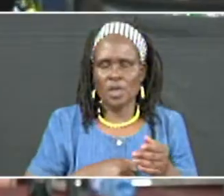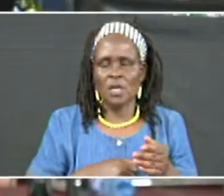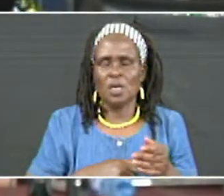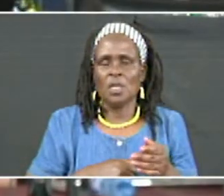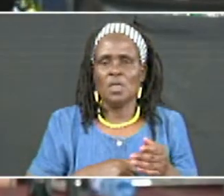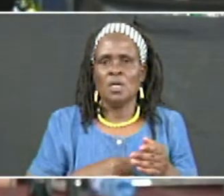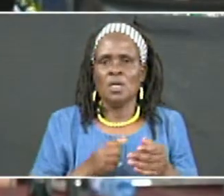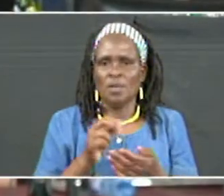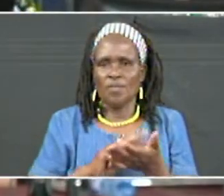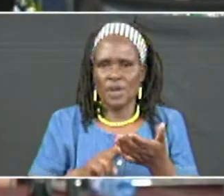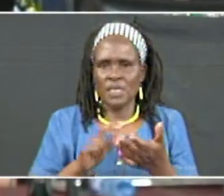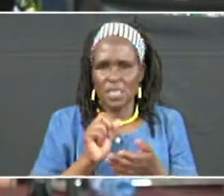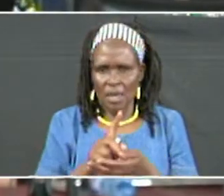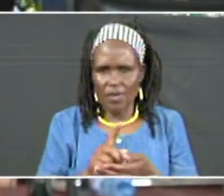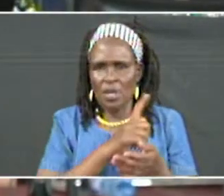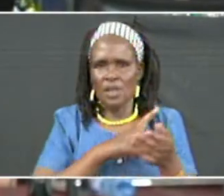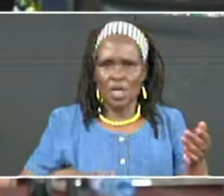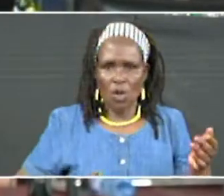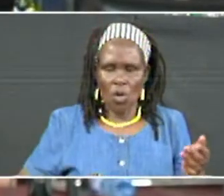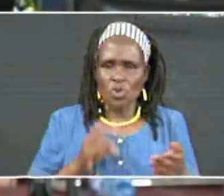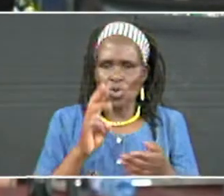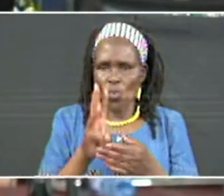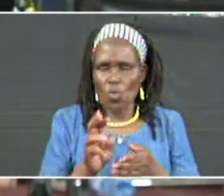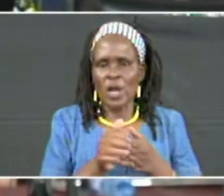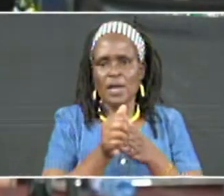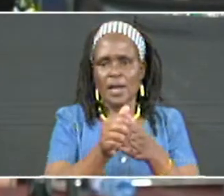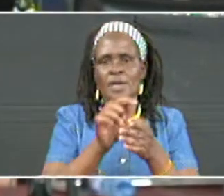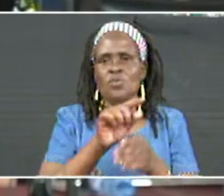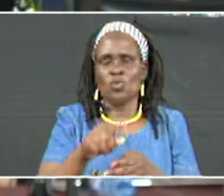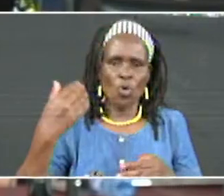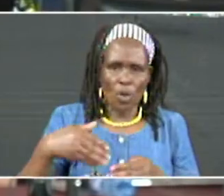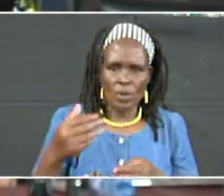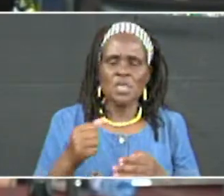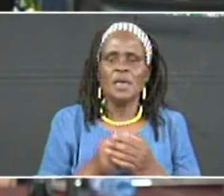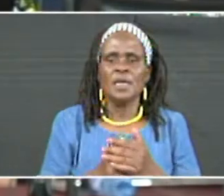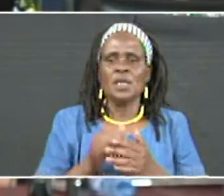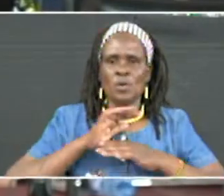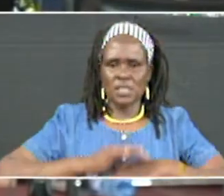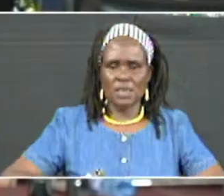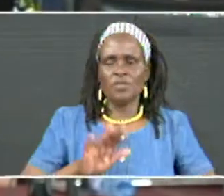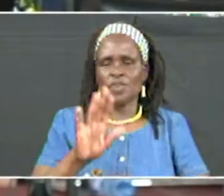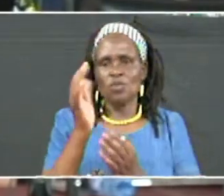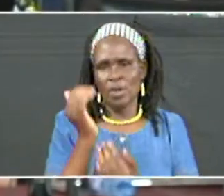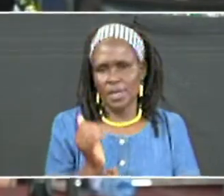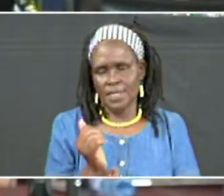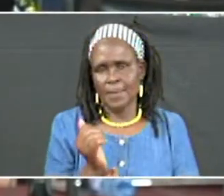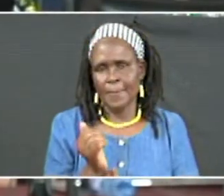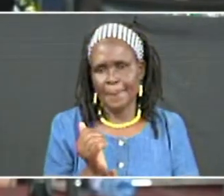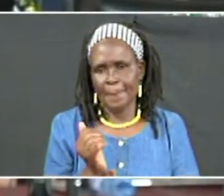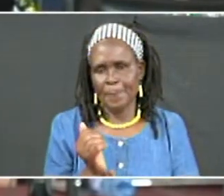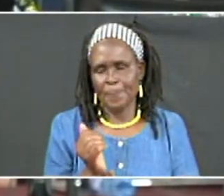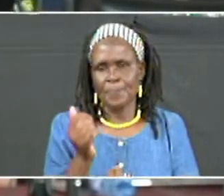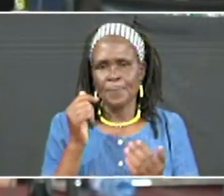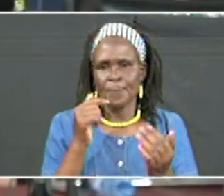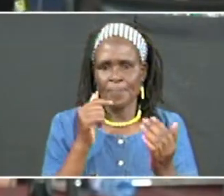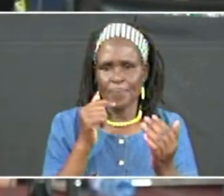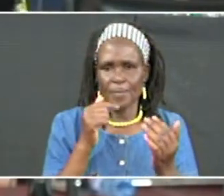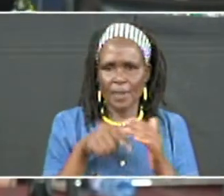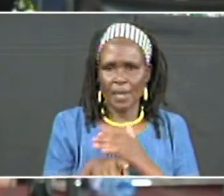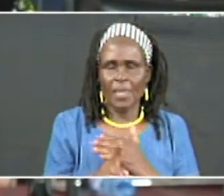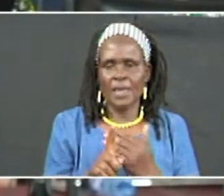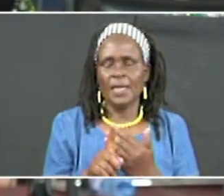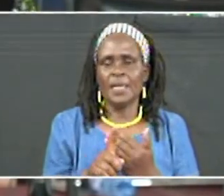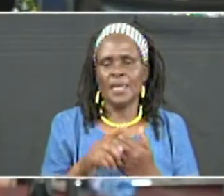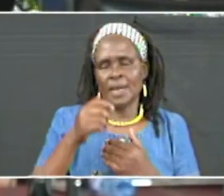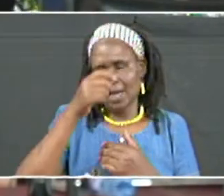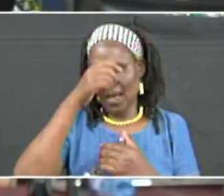verse 11. The Lord will guide you always. He will satisfy your needs in a sun-scorched